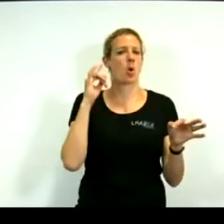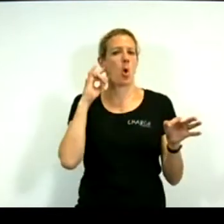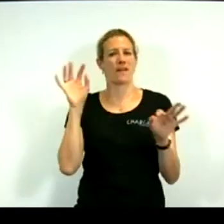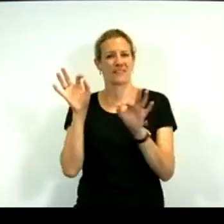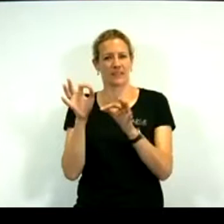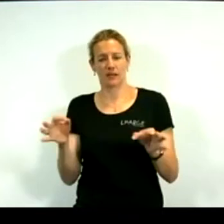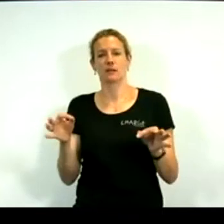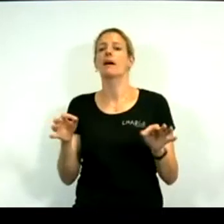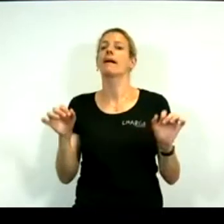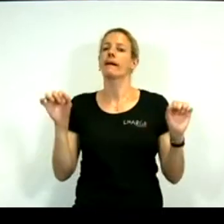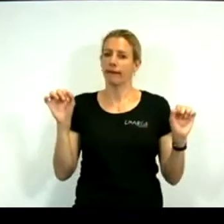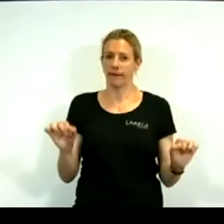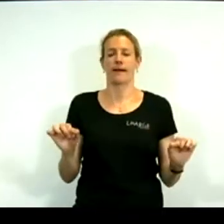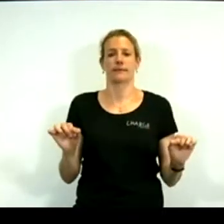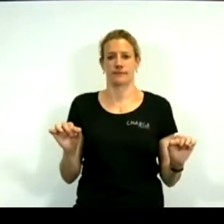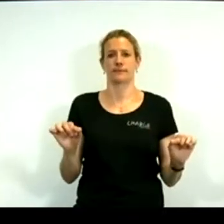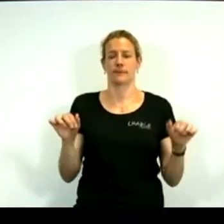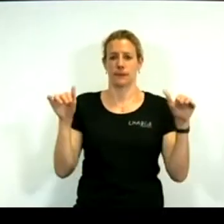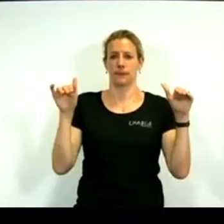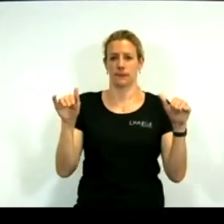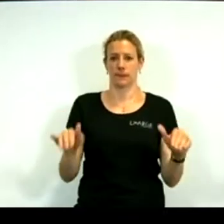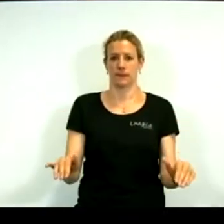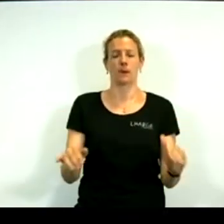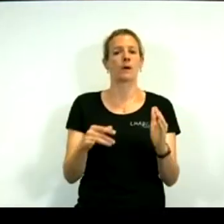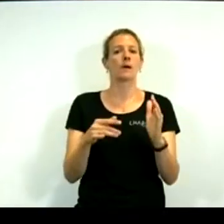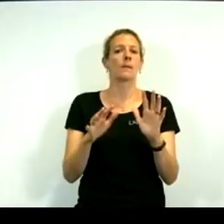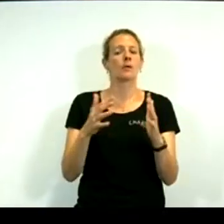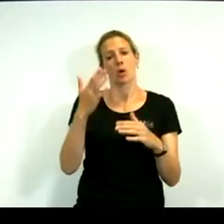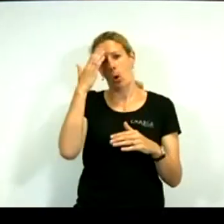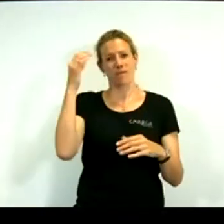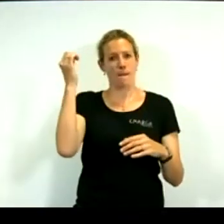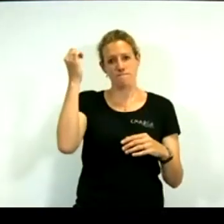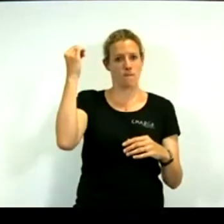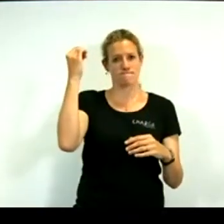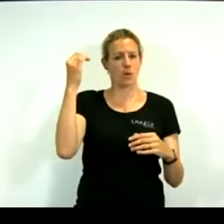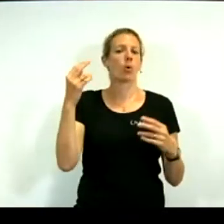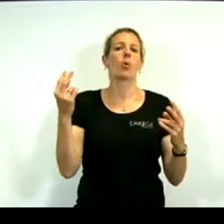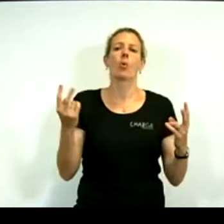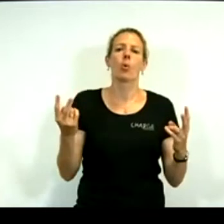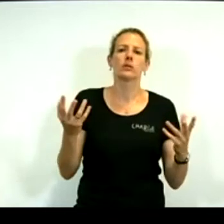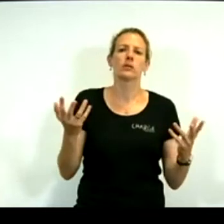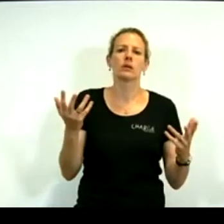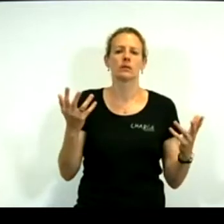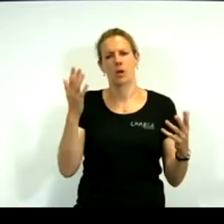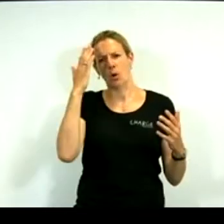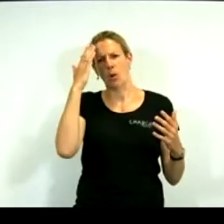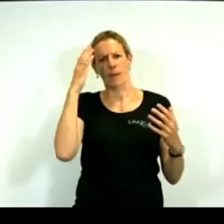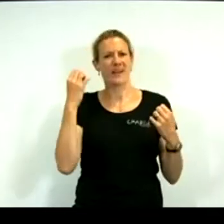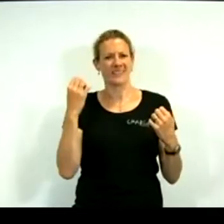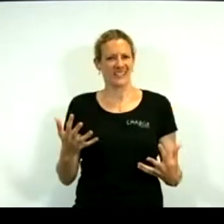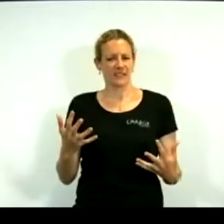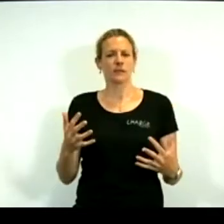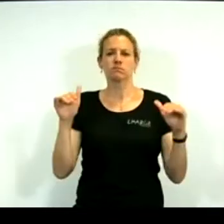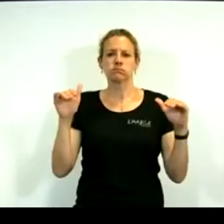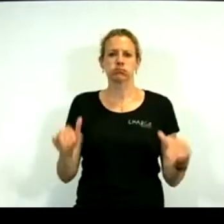to the head banging, or something that really impacts the head. And of course, with vision, we do